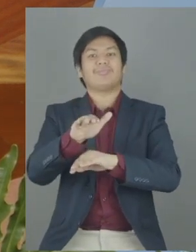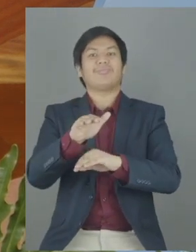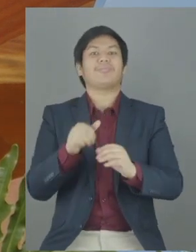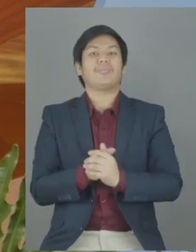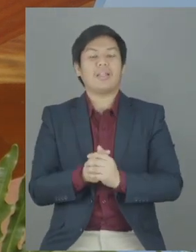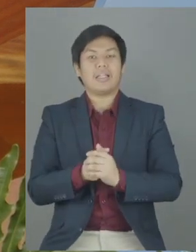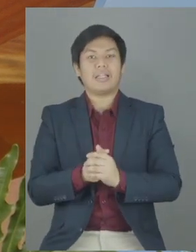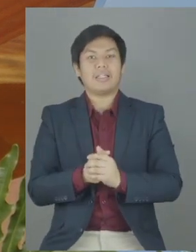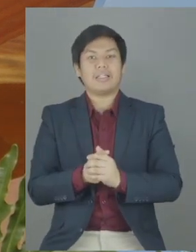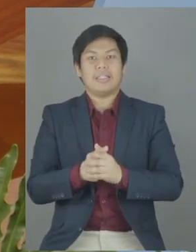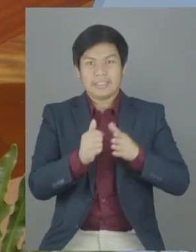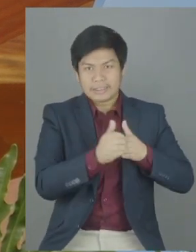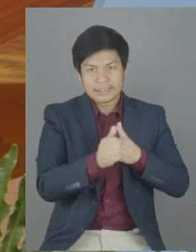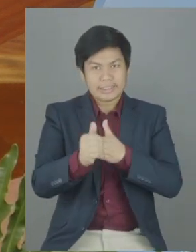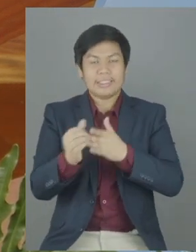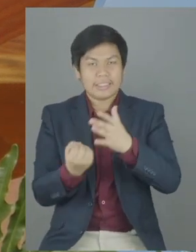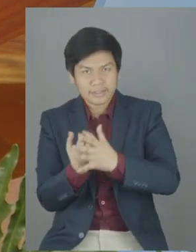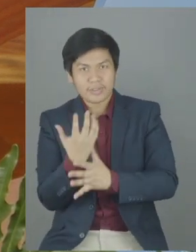To lead, to grow.